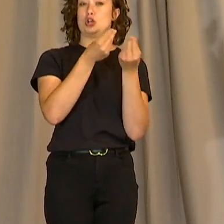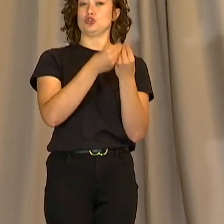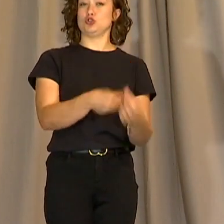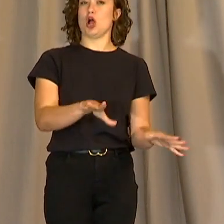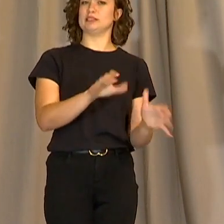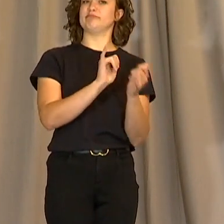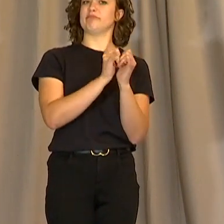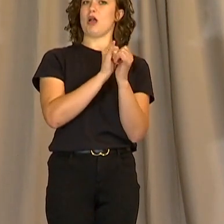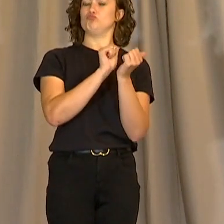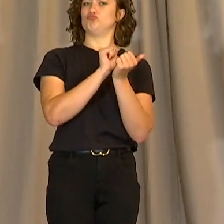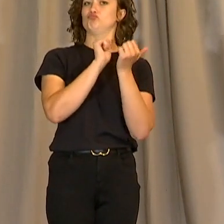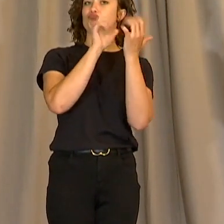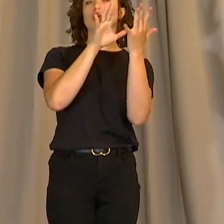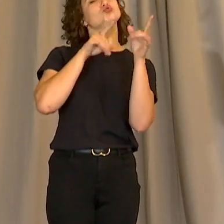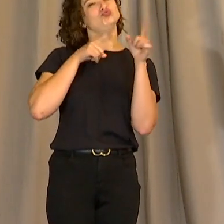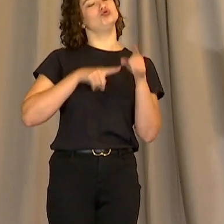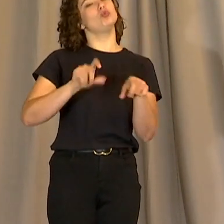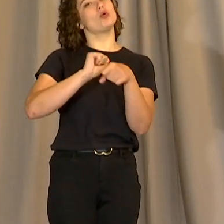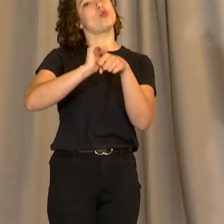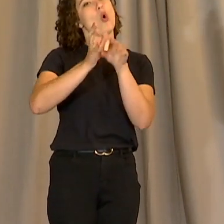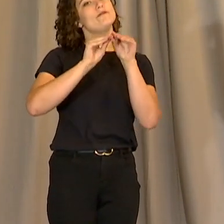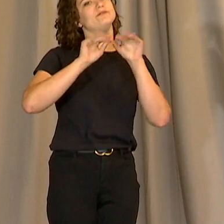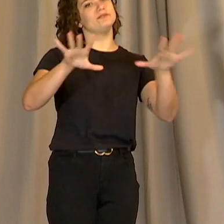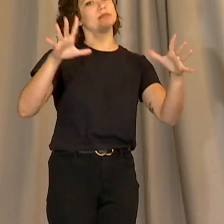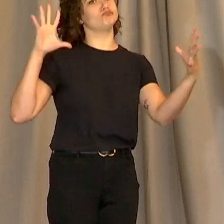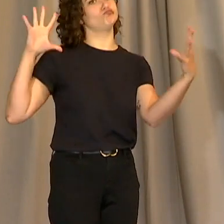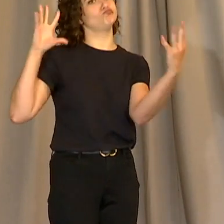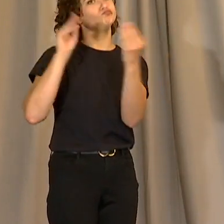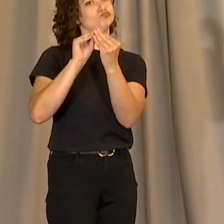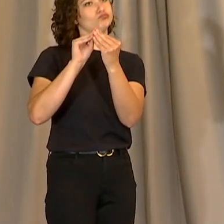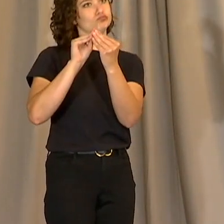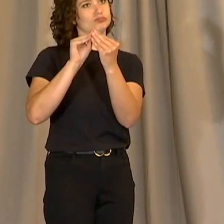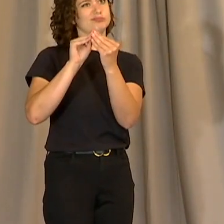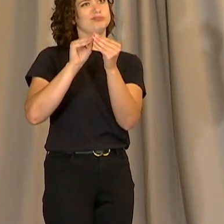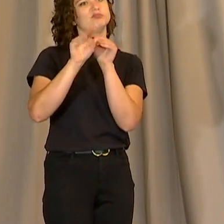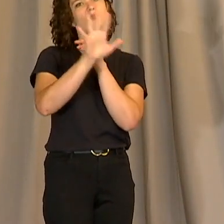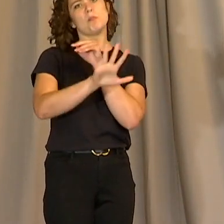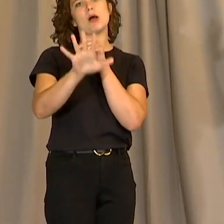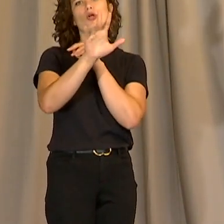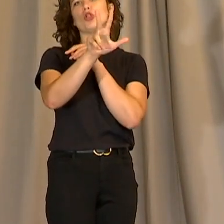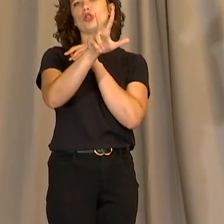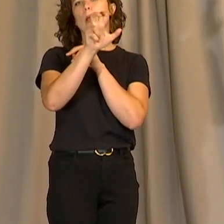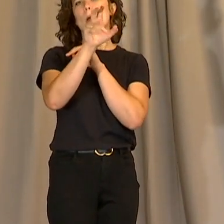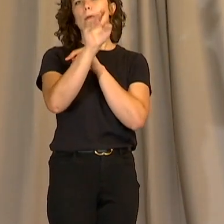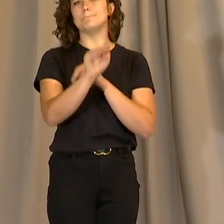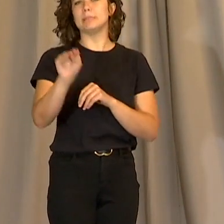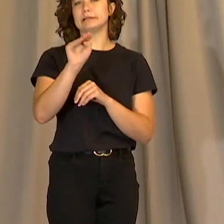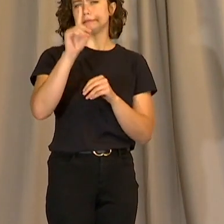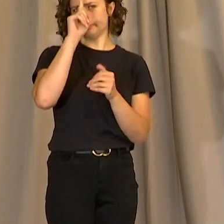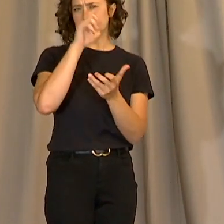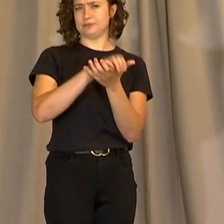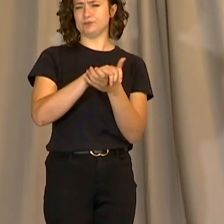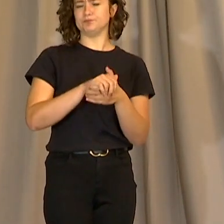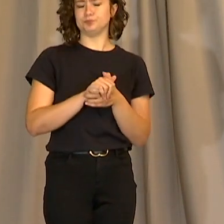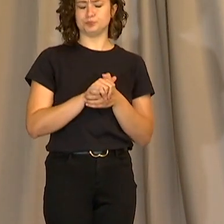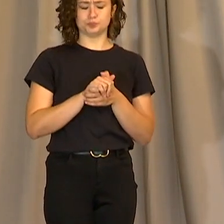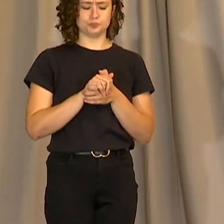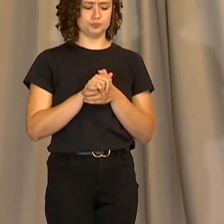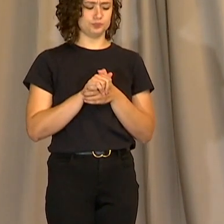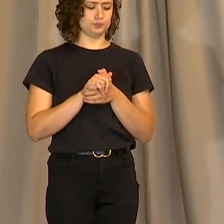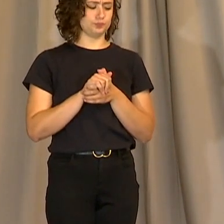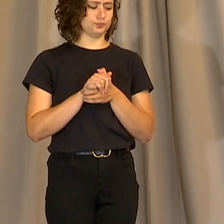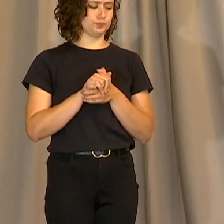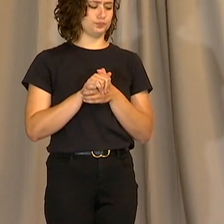learning losses during the time of COVID, and around $300 million, I believe. And my